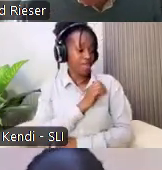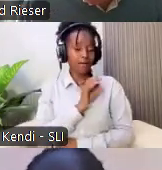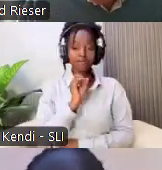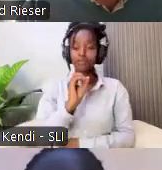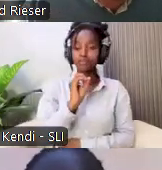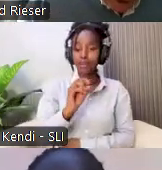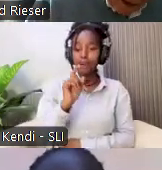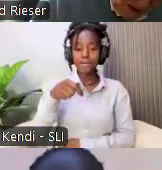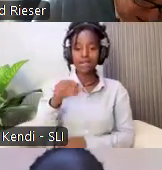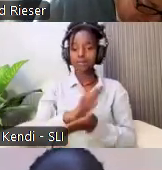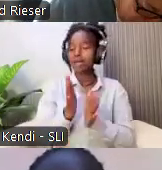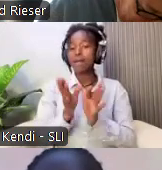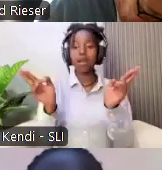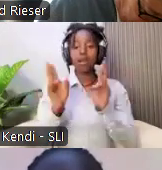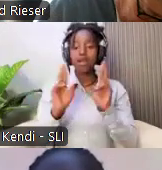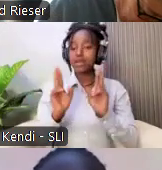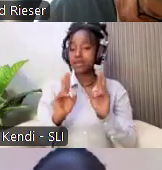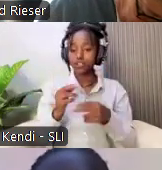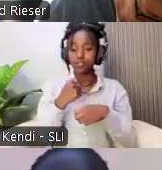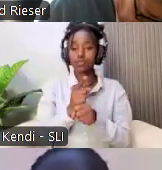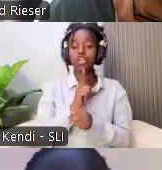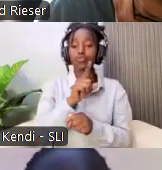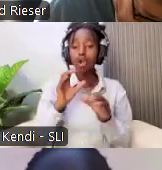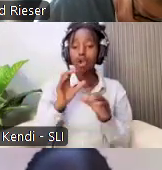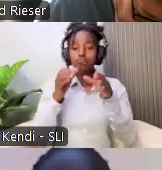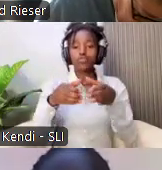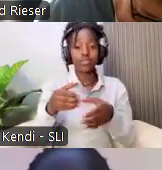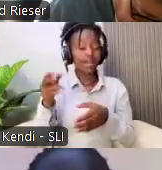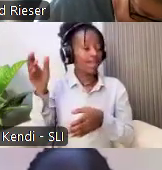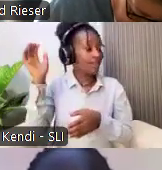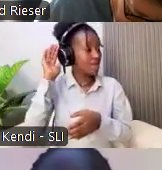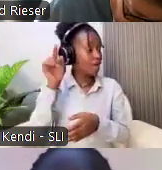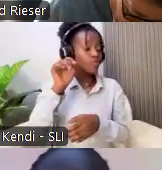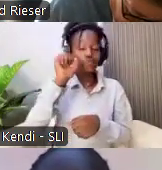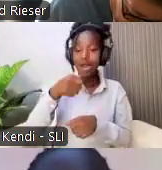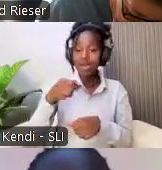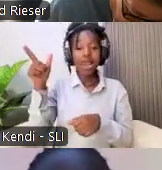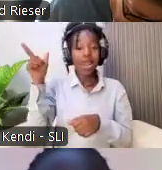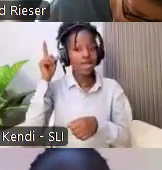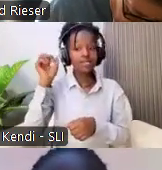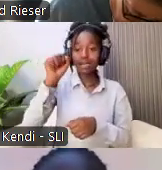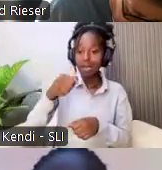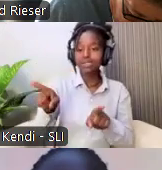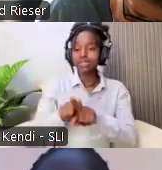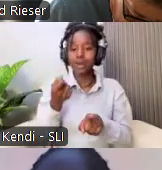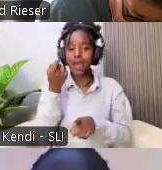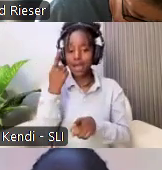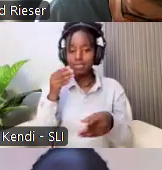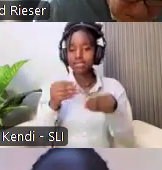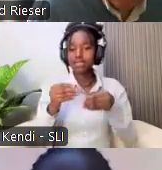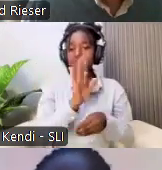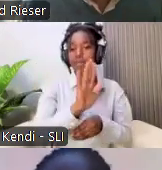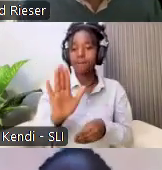be open such that the community can hear you, listen to you, and know what are your special needs as a youth with